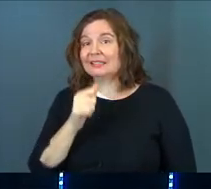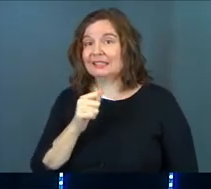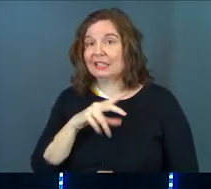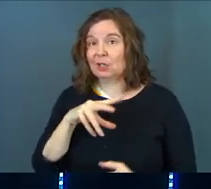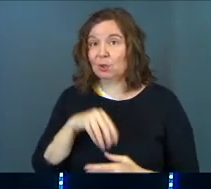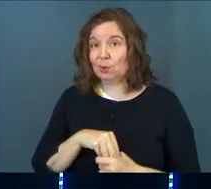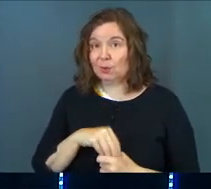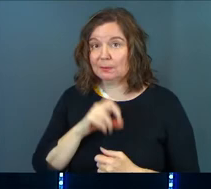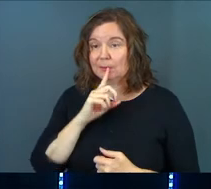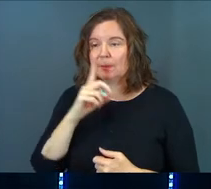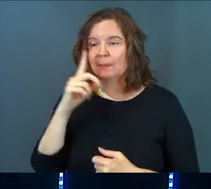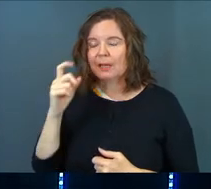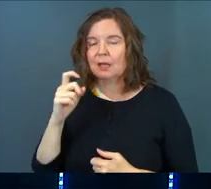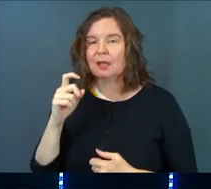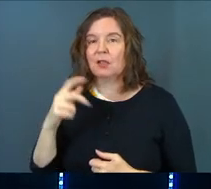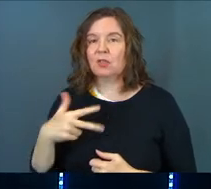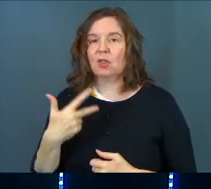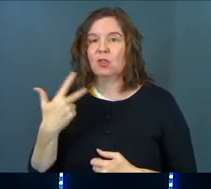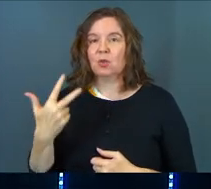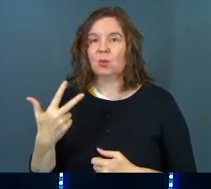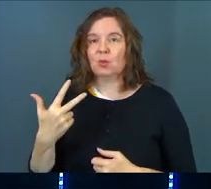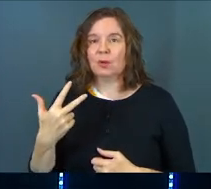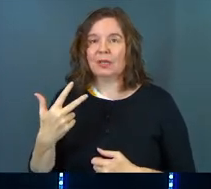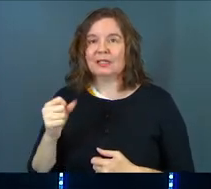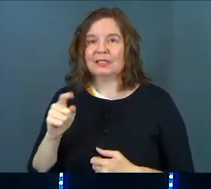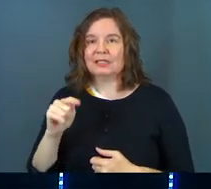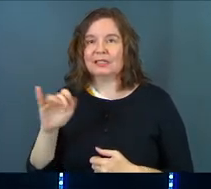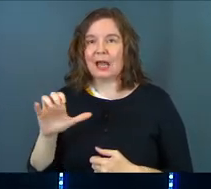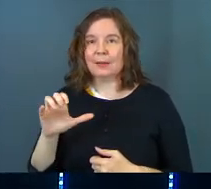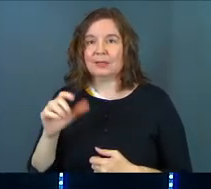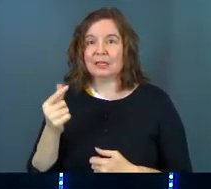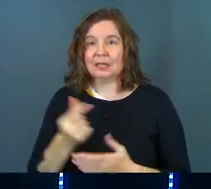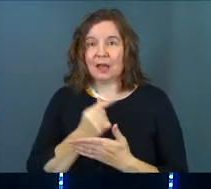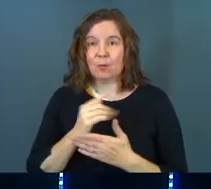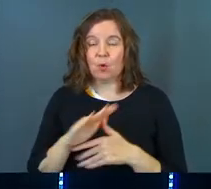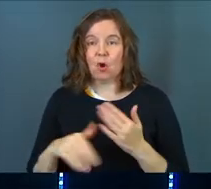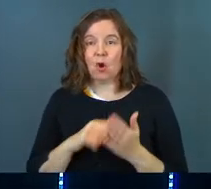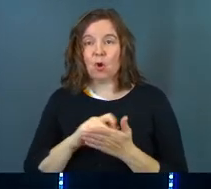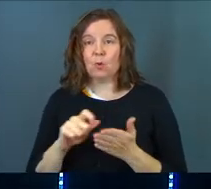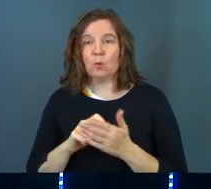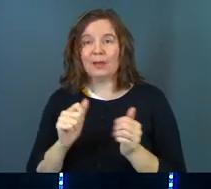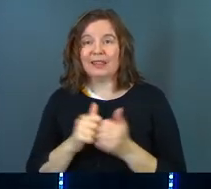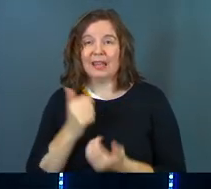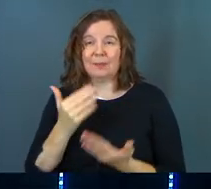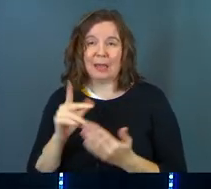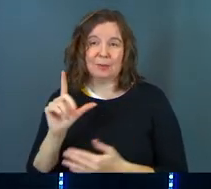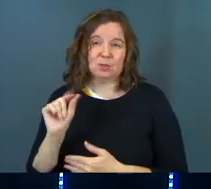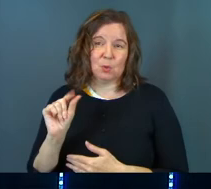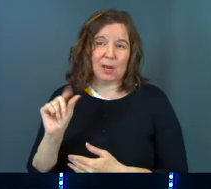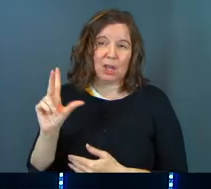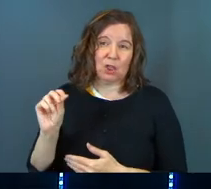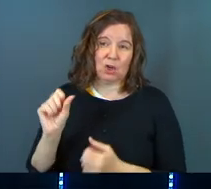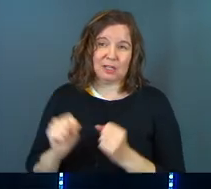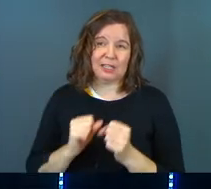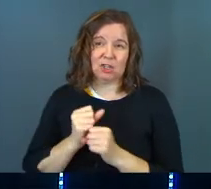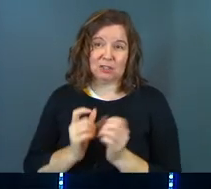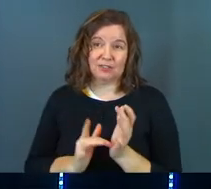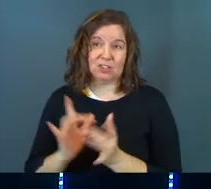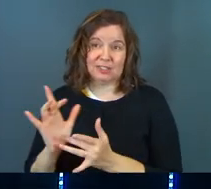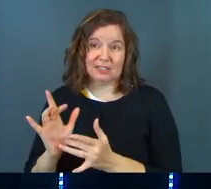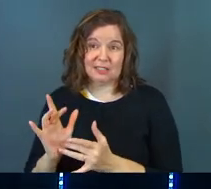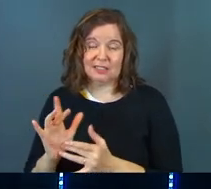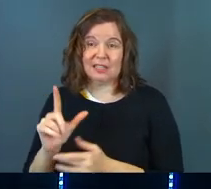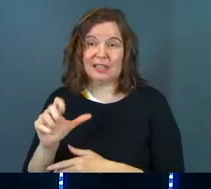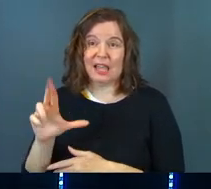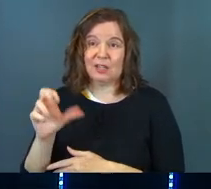didn't originally include it is because the three synoptic Gospels were all written within maybe 20, 30 years of